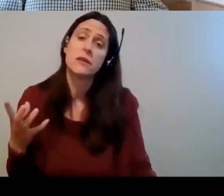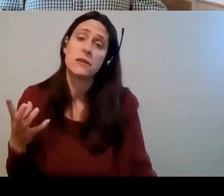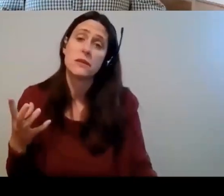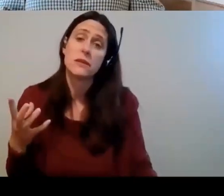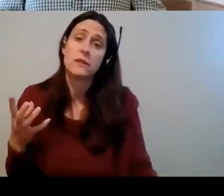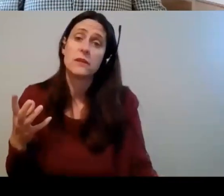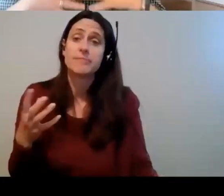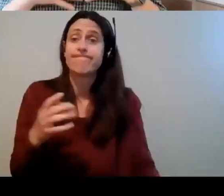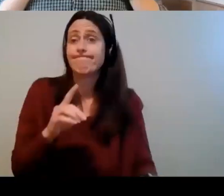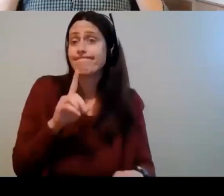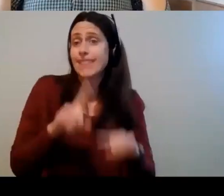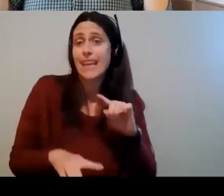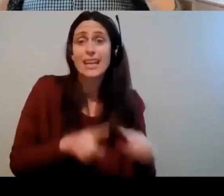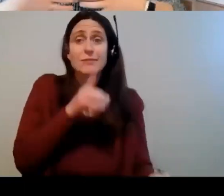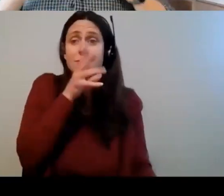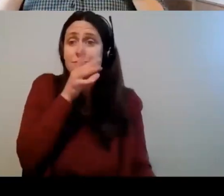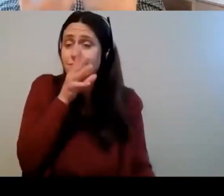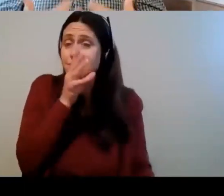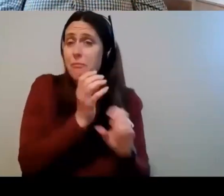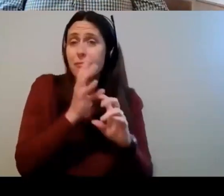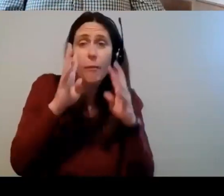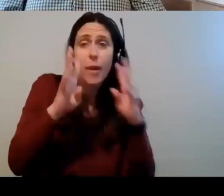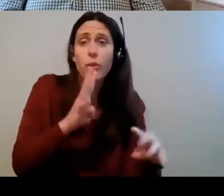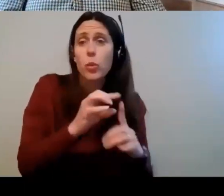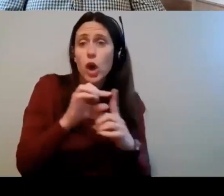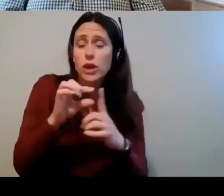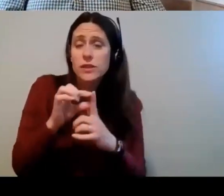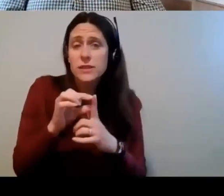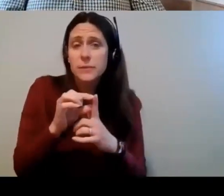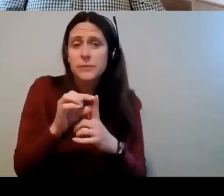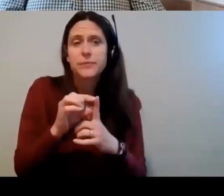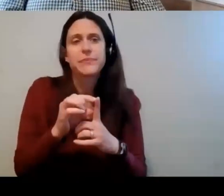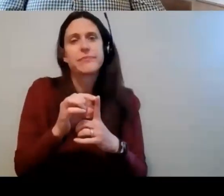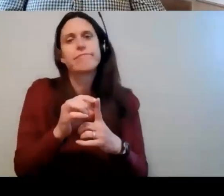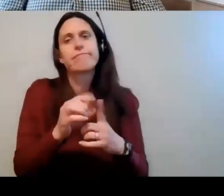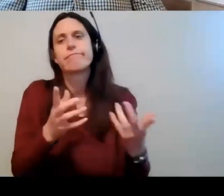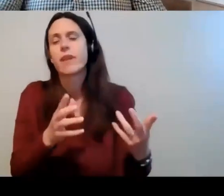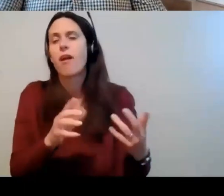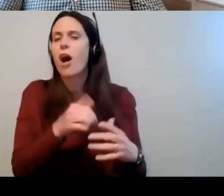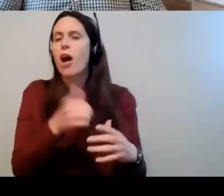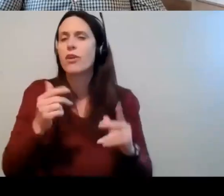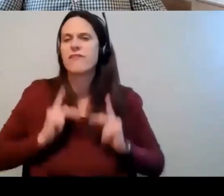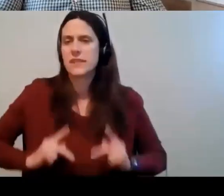inability to form words, the same physiological sensations we talked about earlier in different situations.